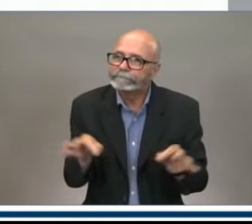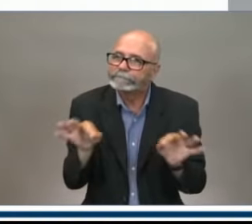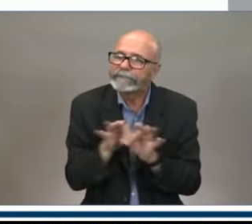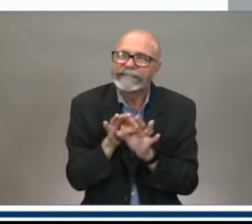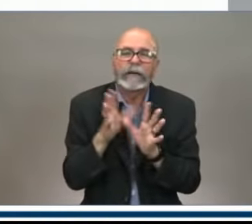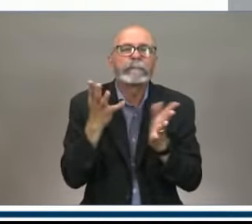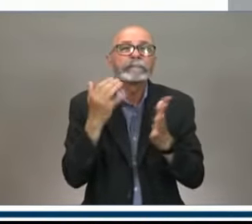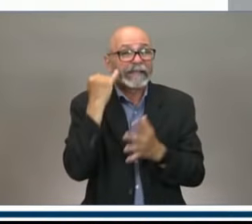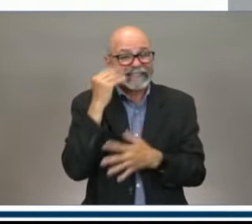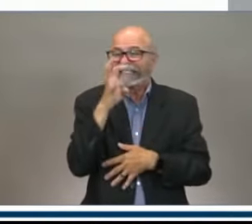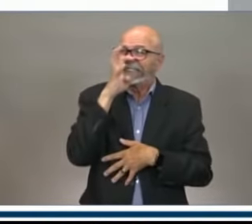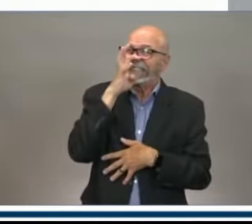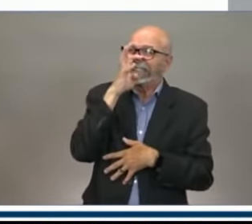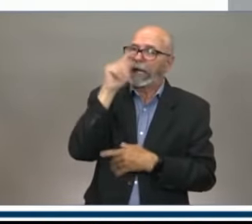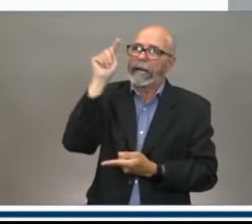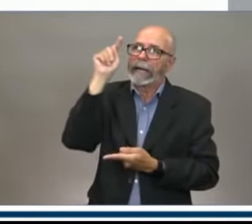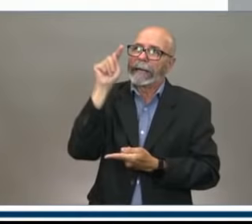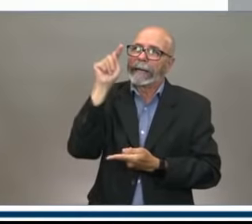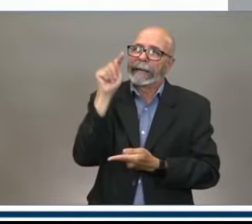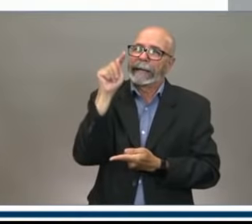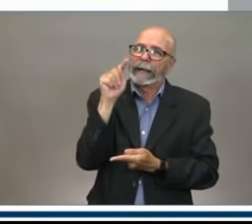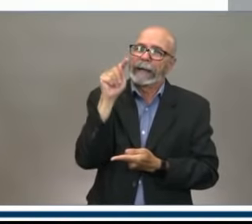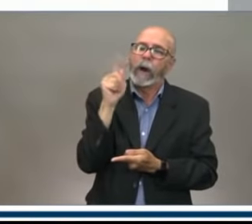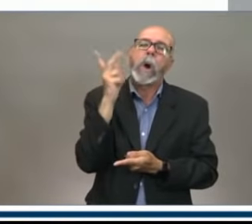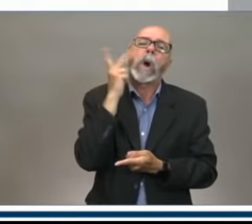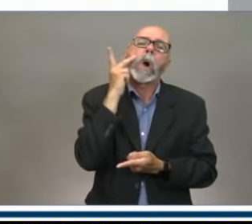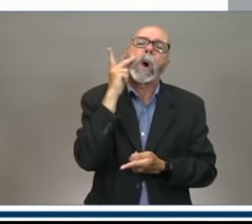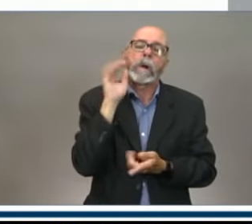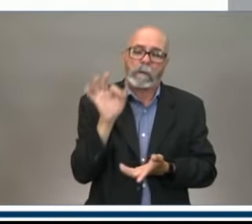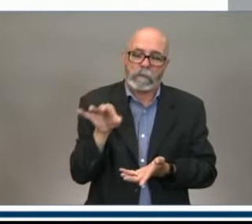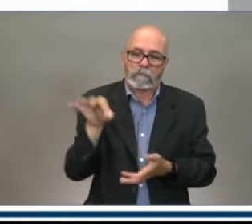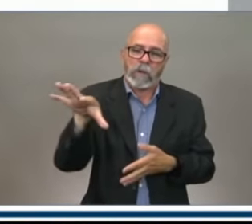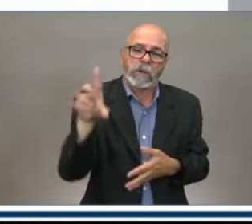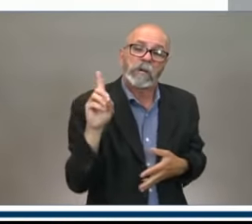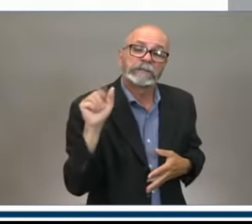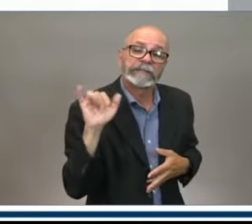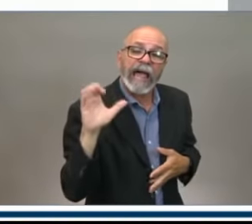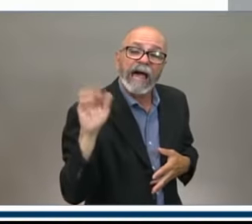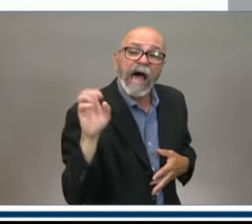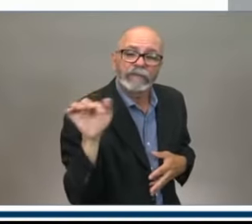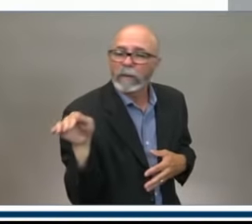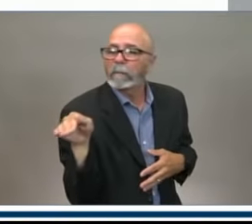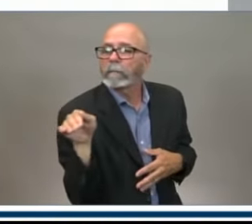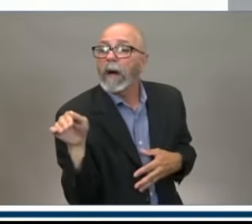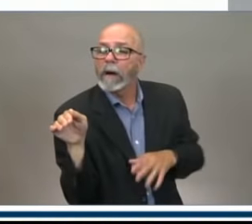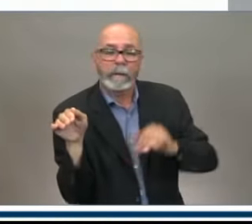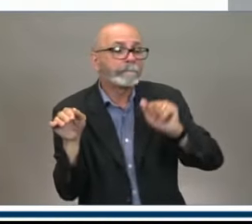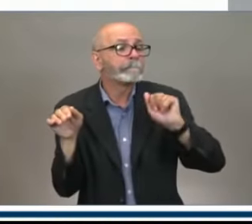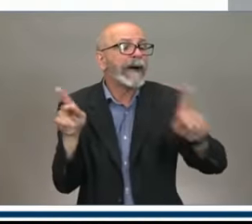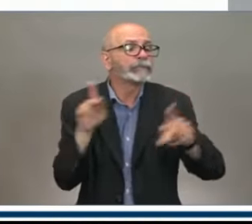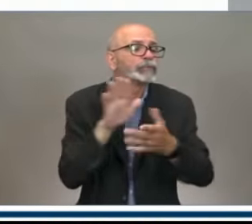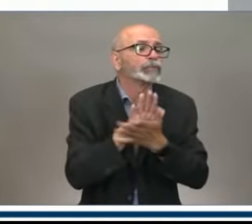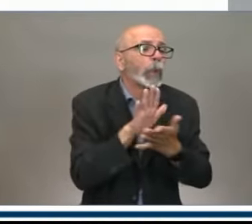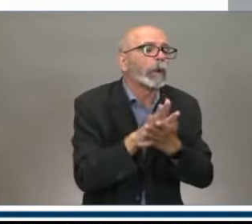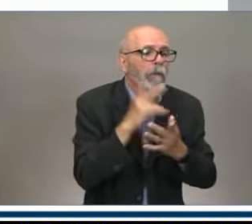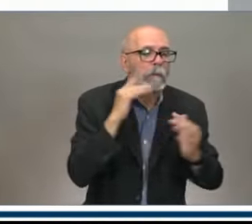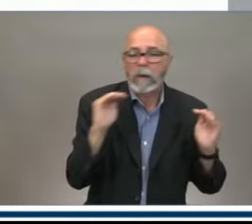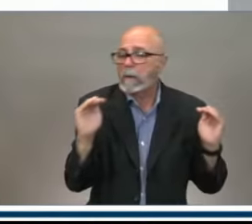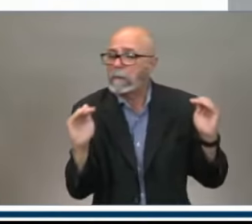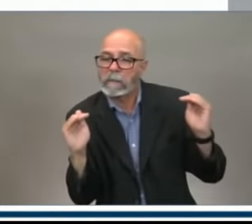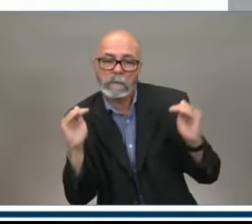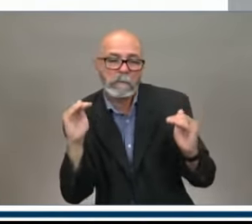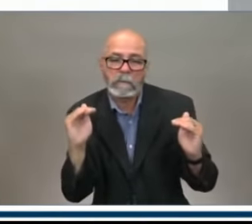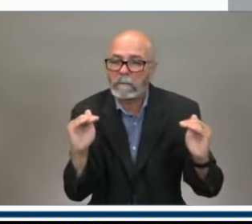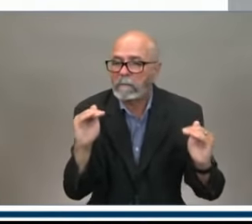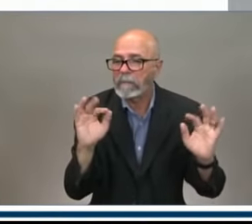open daycares, when we do open schools. It's all about finding a balance, respecting the need for safety with COVID, but also respecting